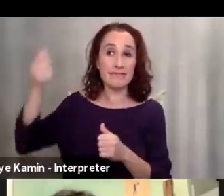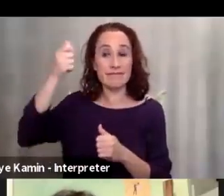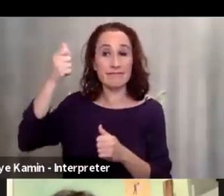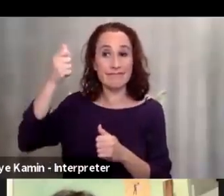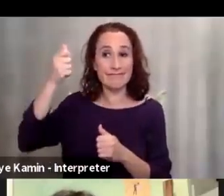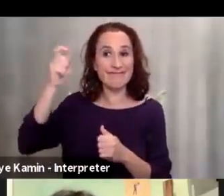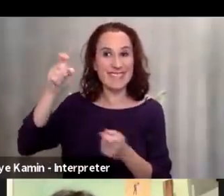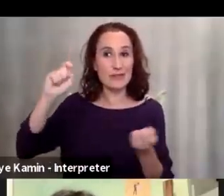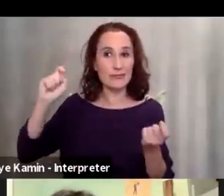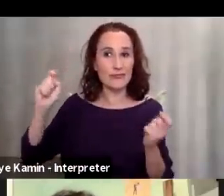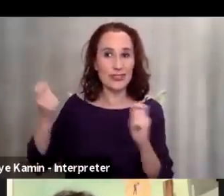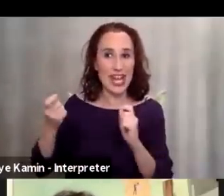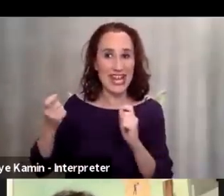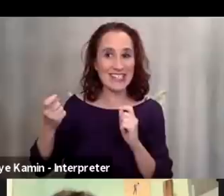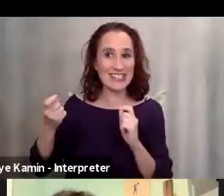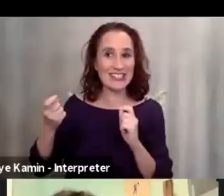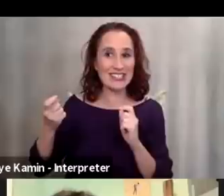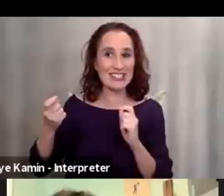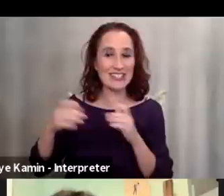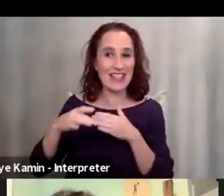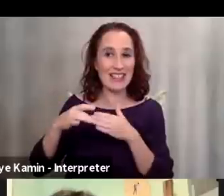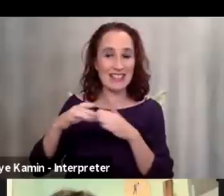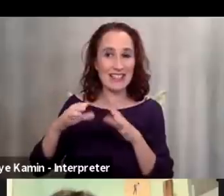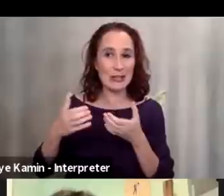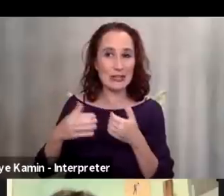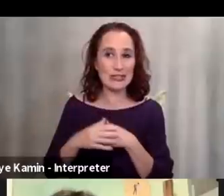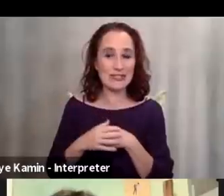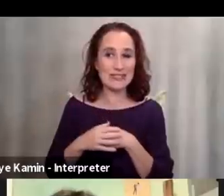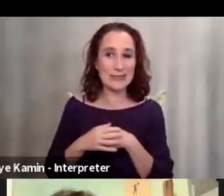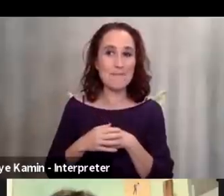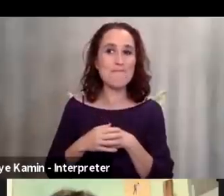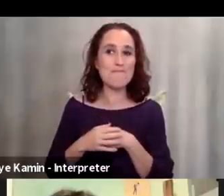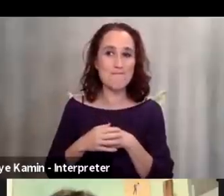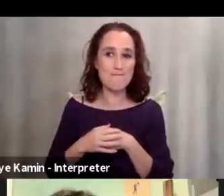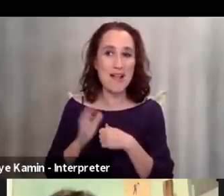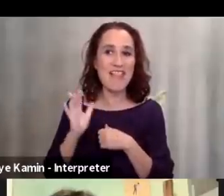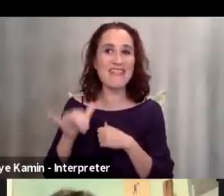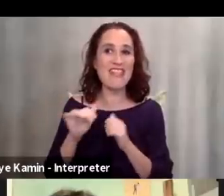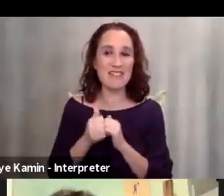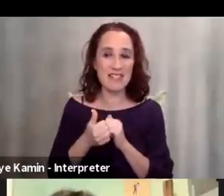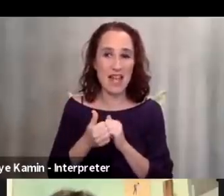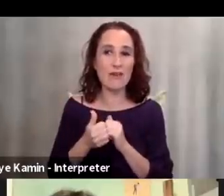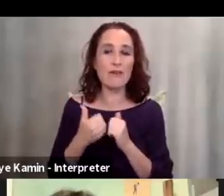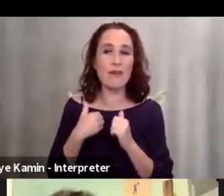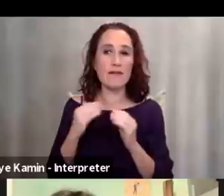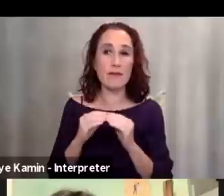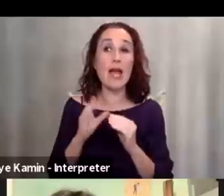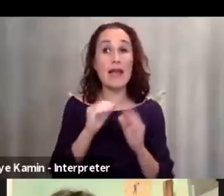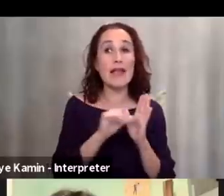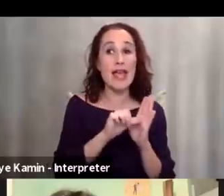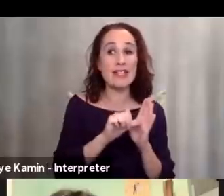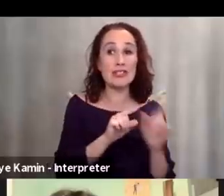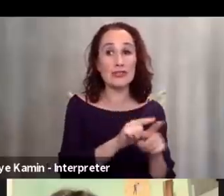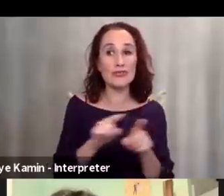need to change in terms of their makeup. And that is the only way. And agents too, I should